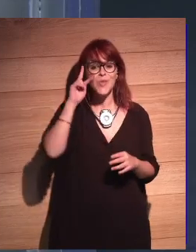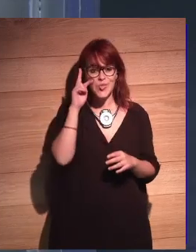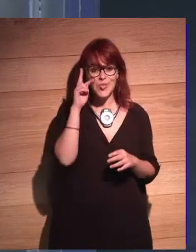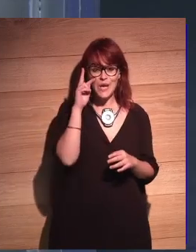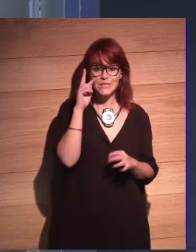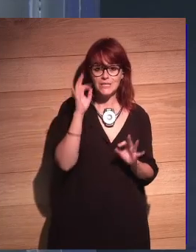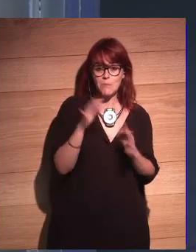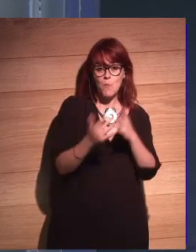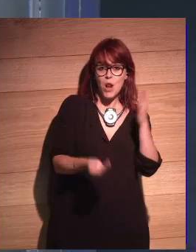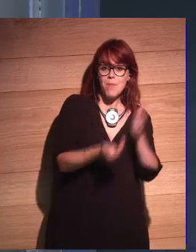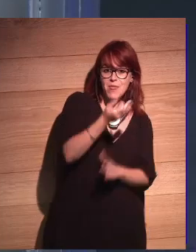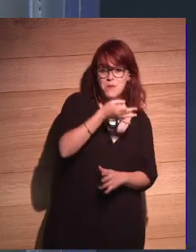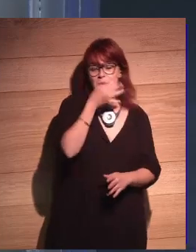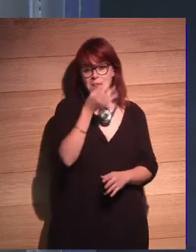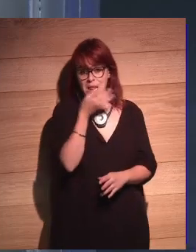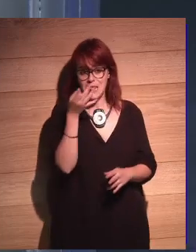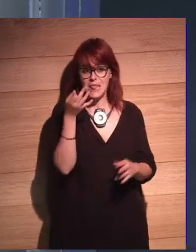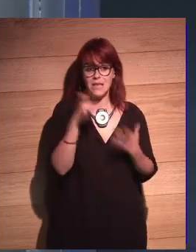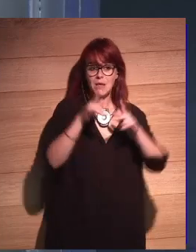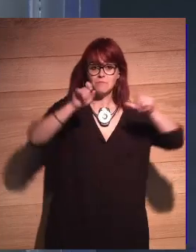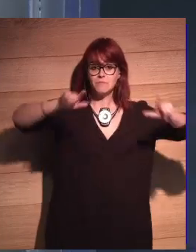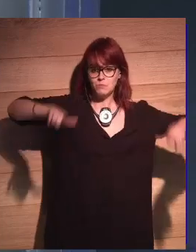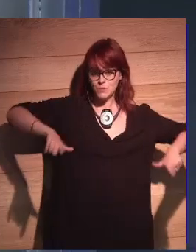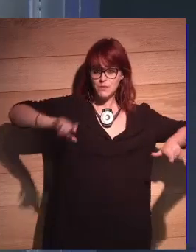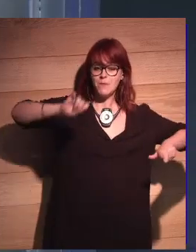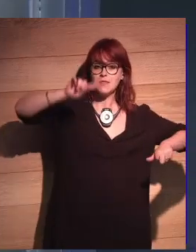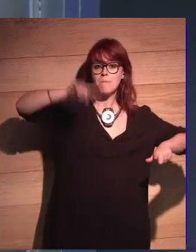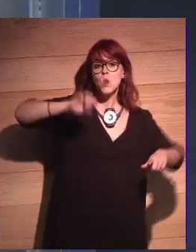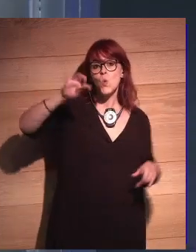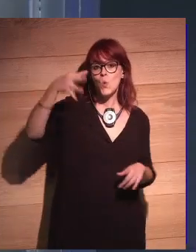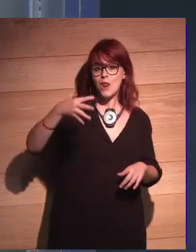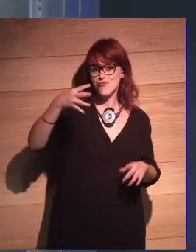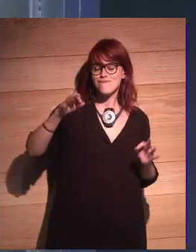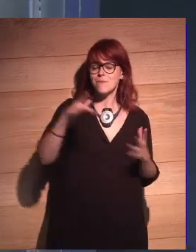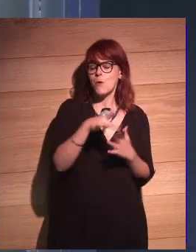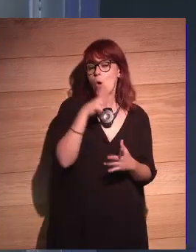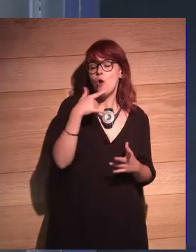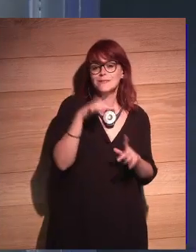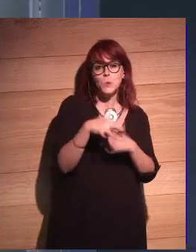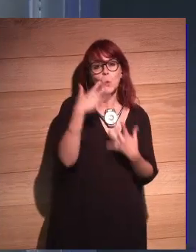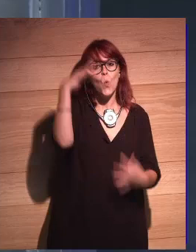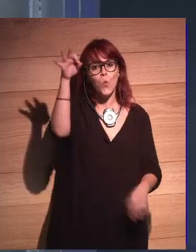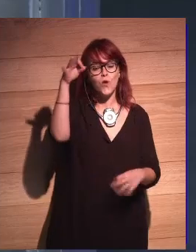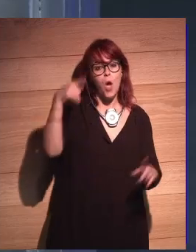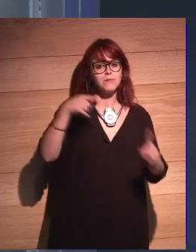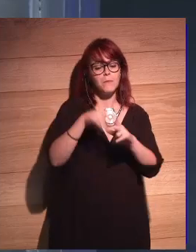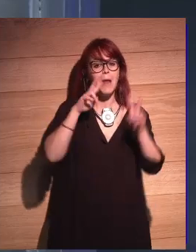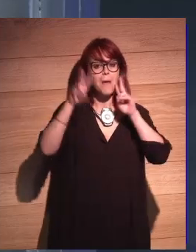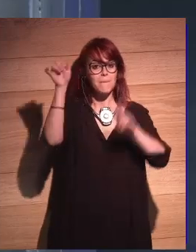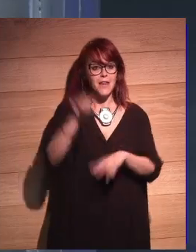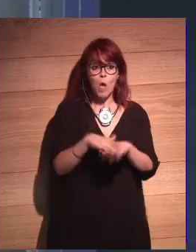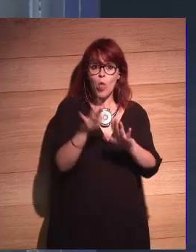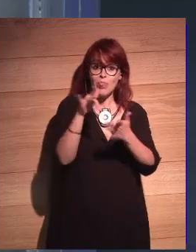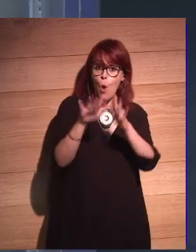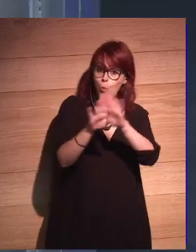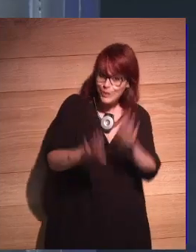that we'll have the experiences in the morning and the afternoon, both on this floor and on the fourth floor. And it's a unique chance to see